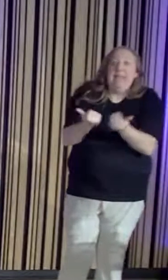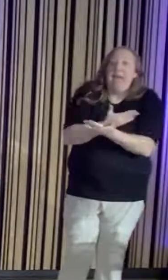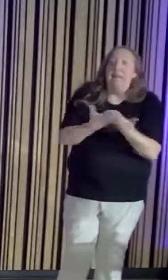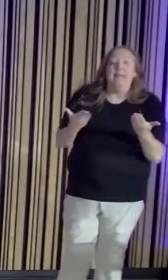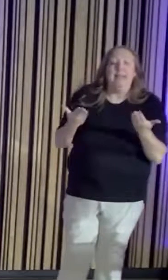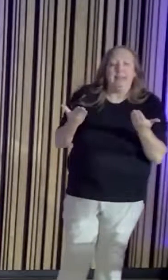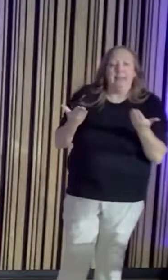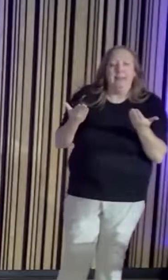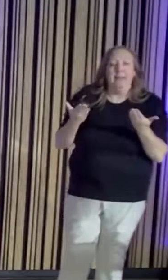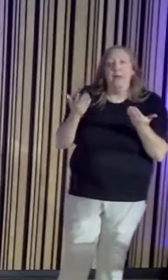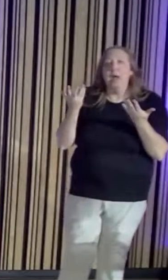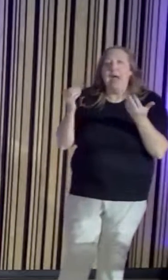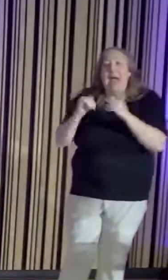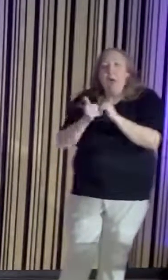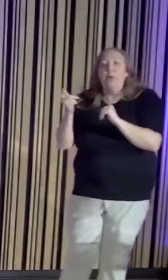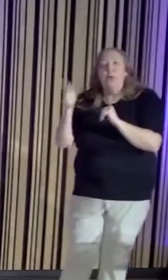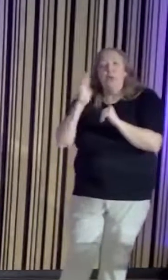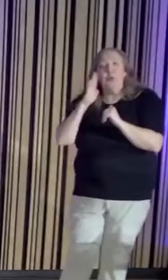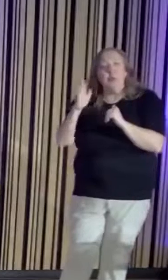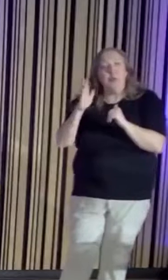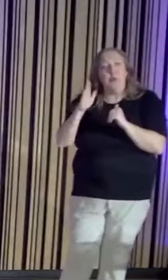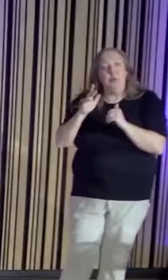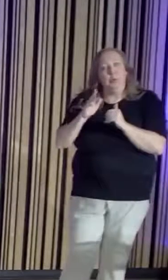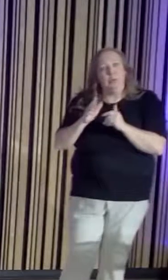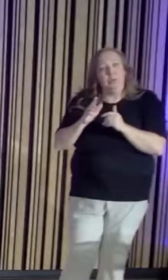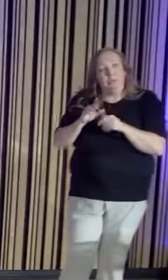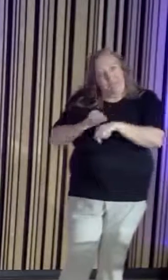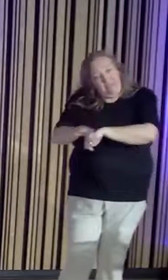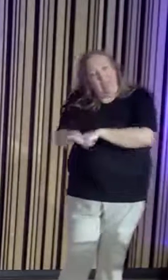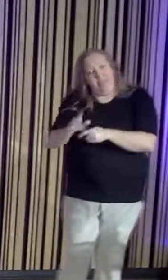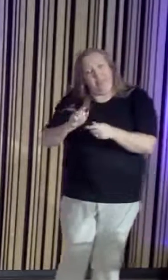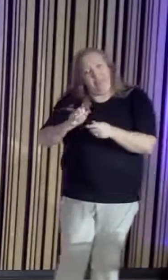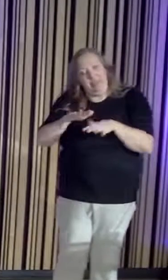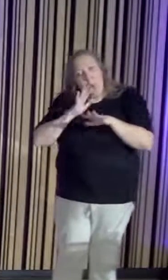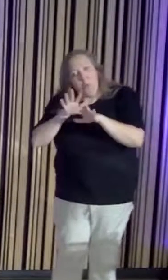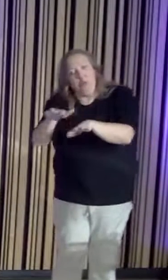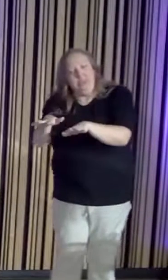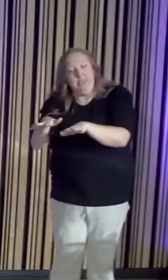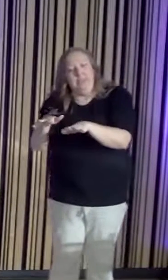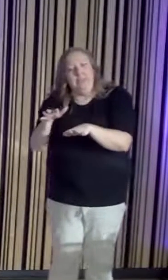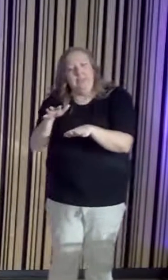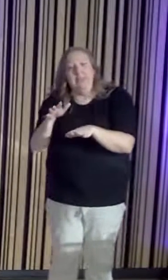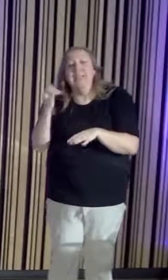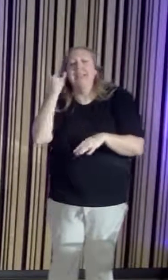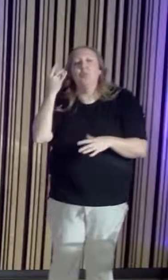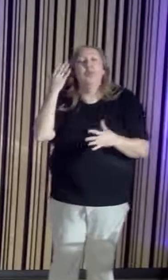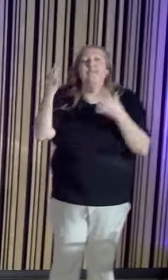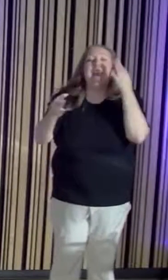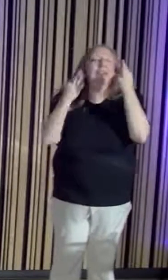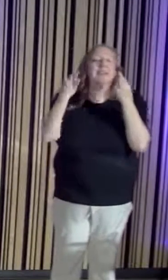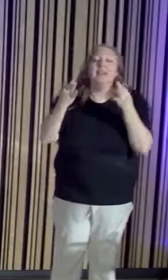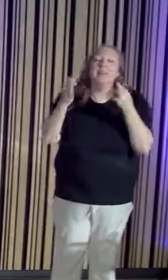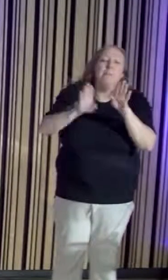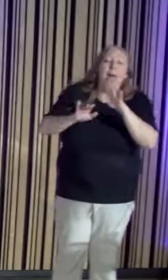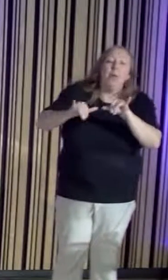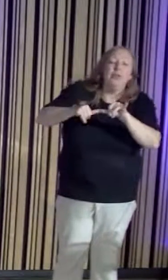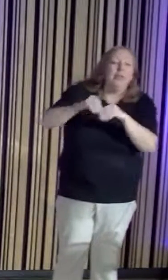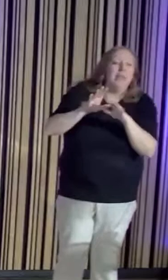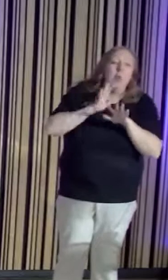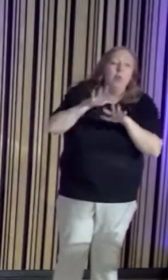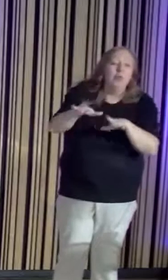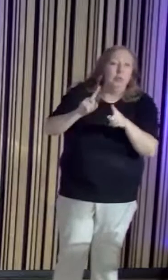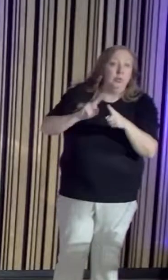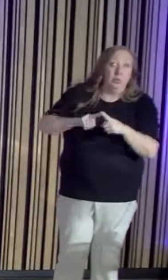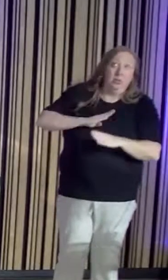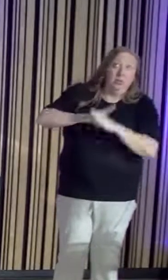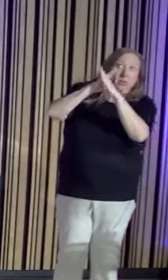not is you know, there's risks and everything like this. You don't know where it's going to go because it's so complex. But if you thought about bioengineering in the oceans,